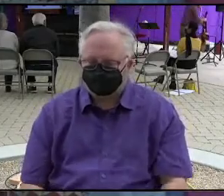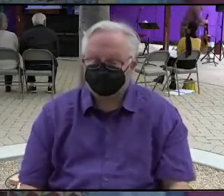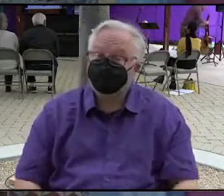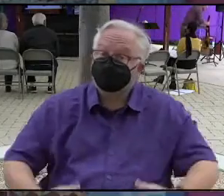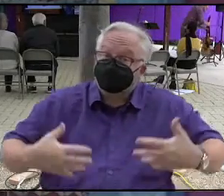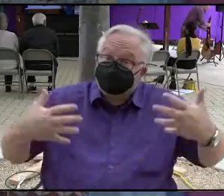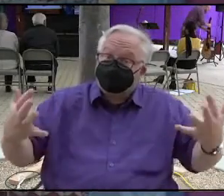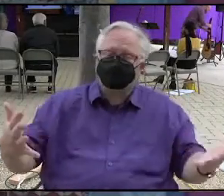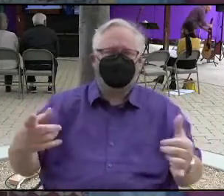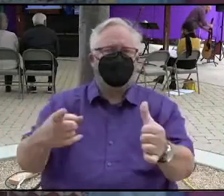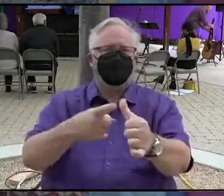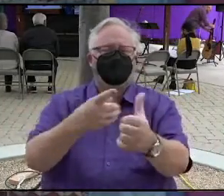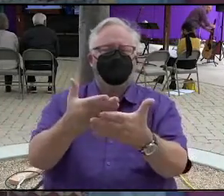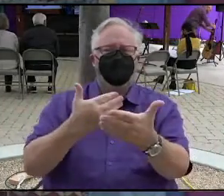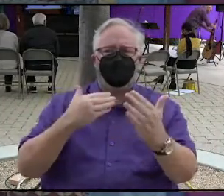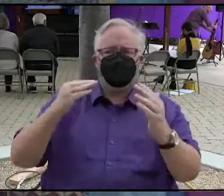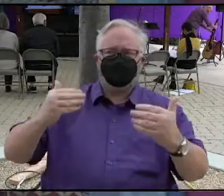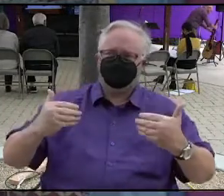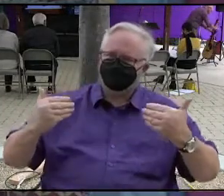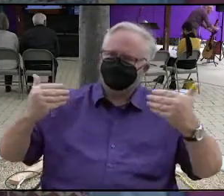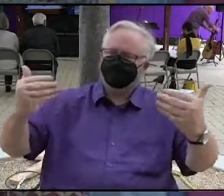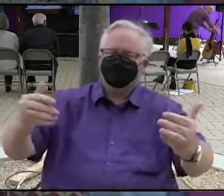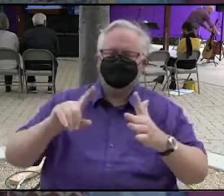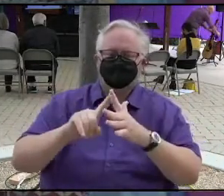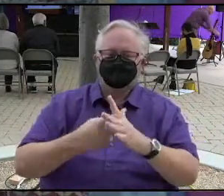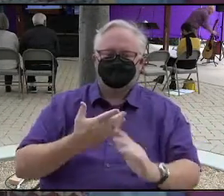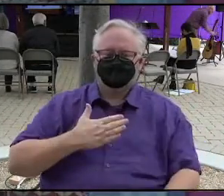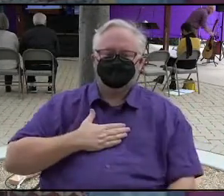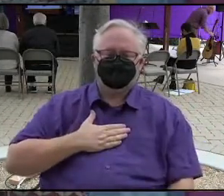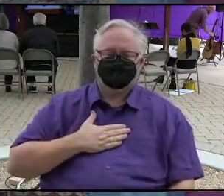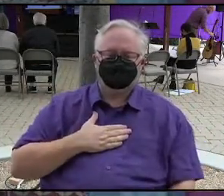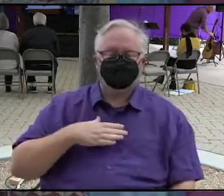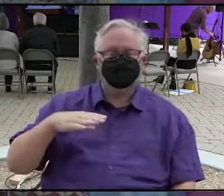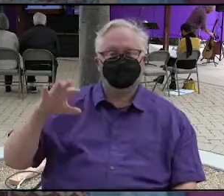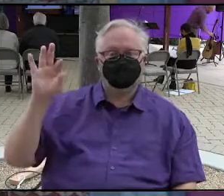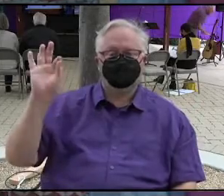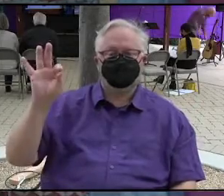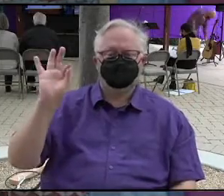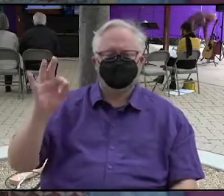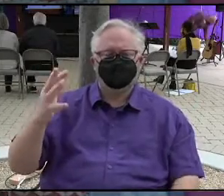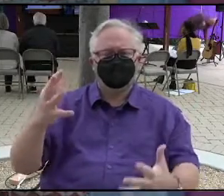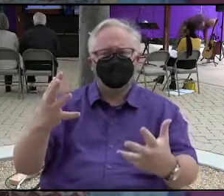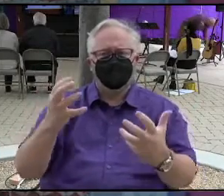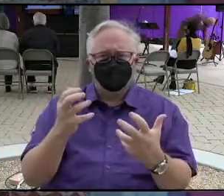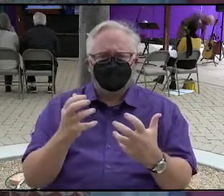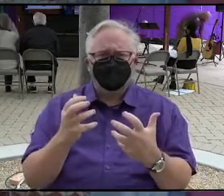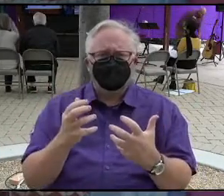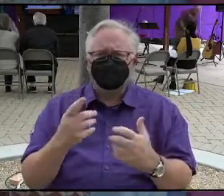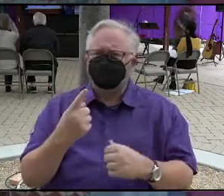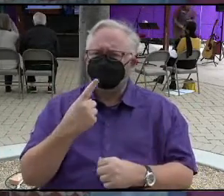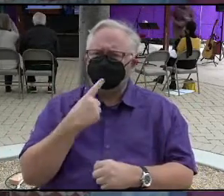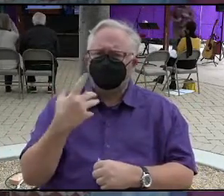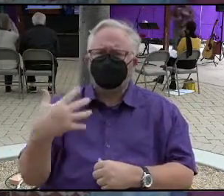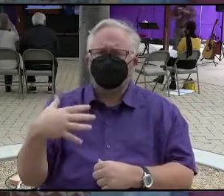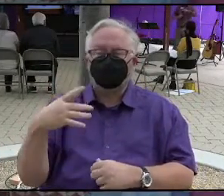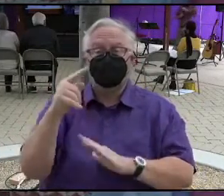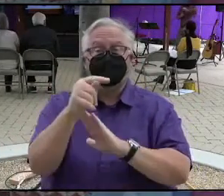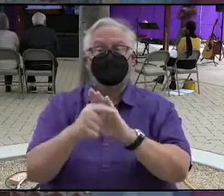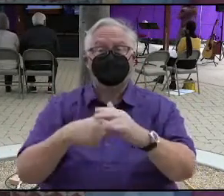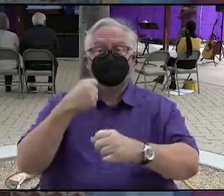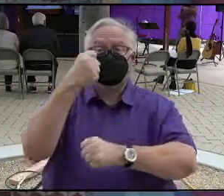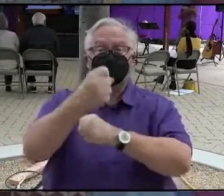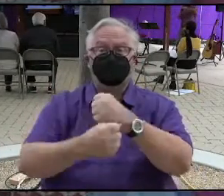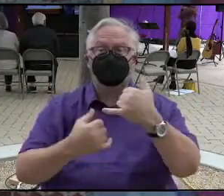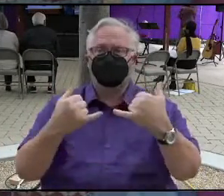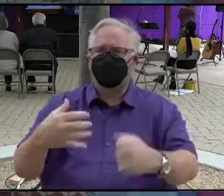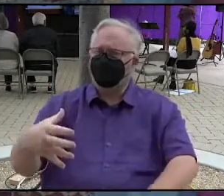So before I launch in to my homily, I just want to say that this is a powerful time of year